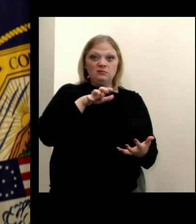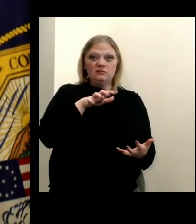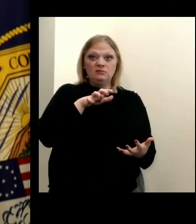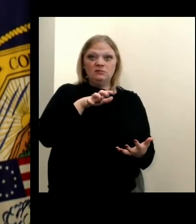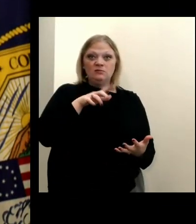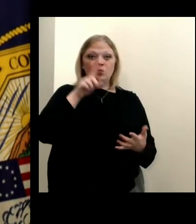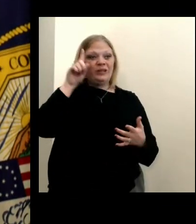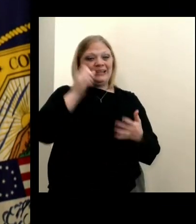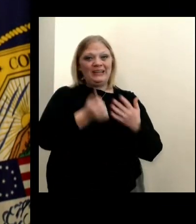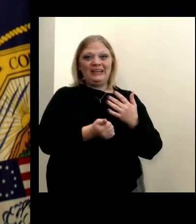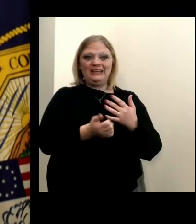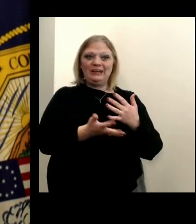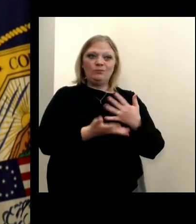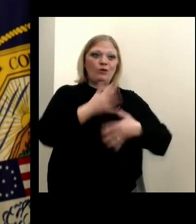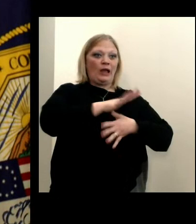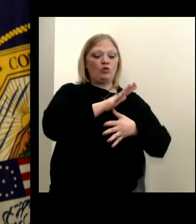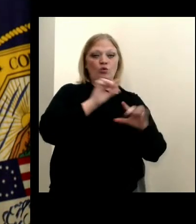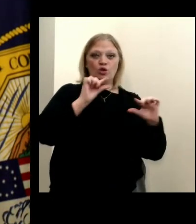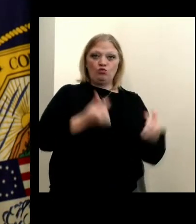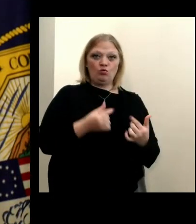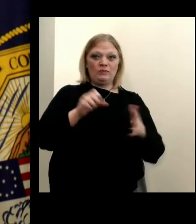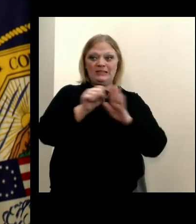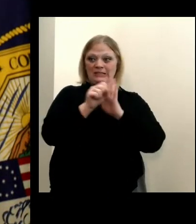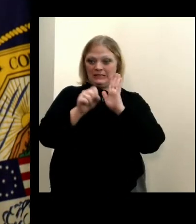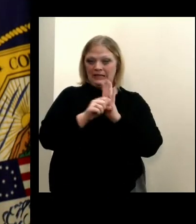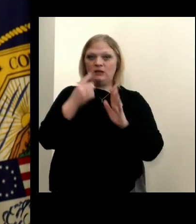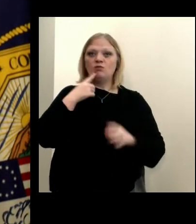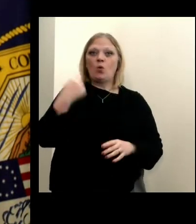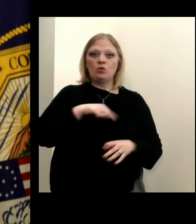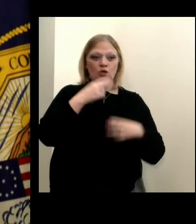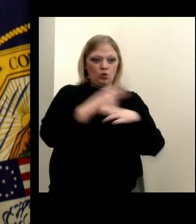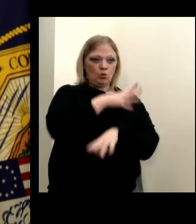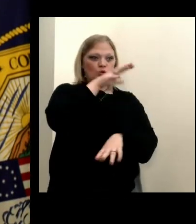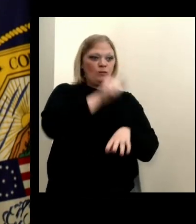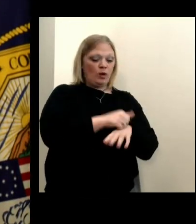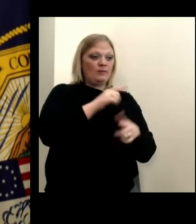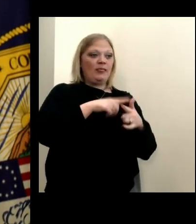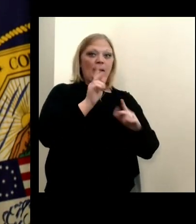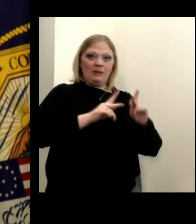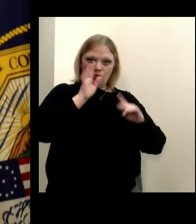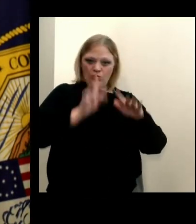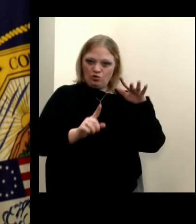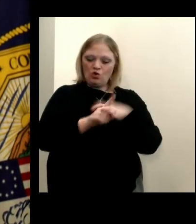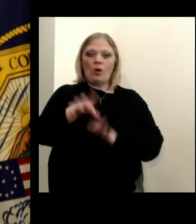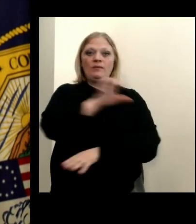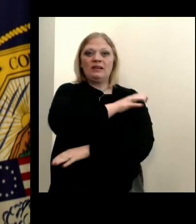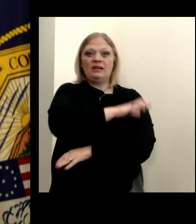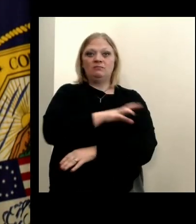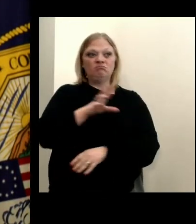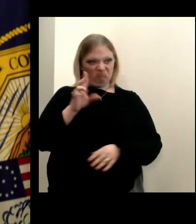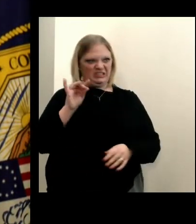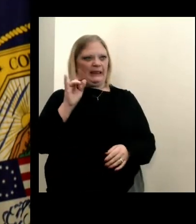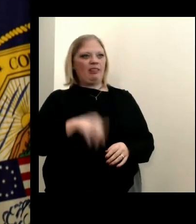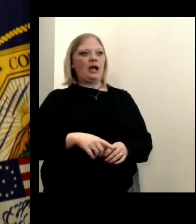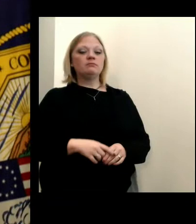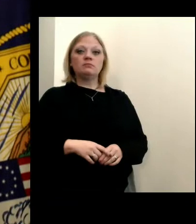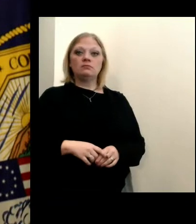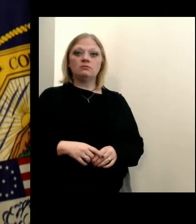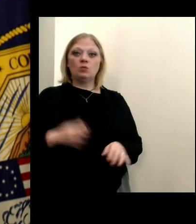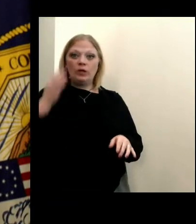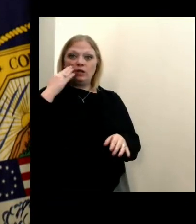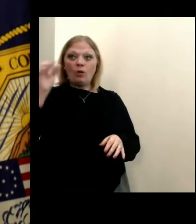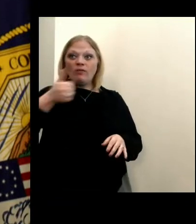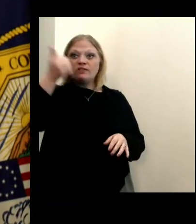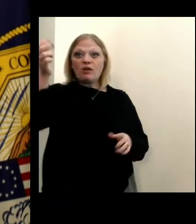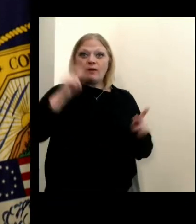groups. The state told us to use appointments so that people would come to our clinics. That's what we did. And we know that there are others out